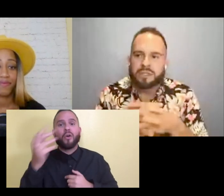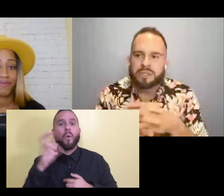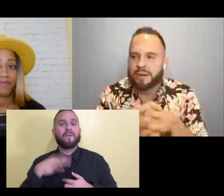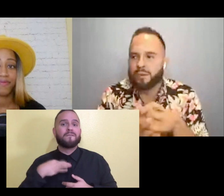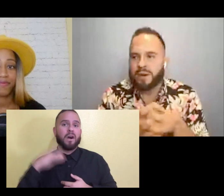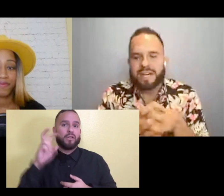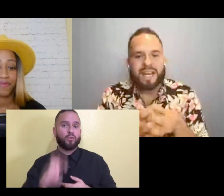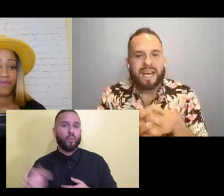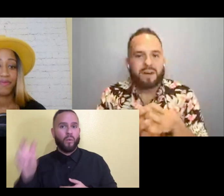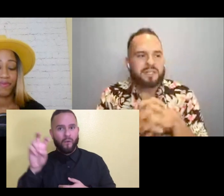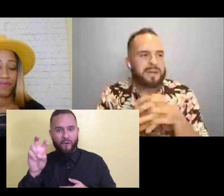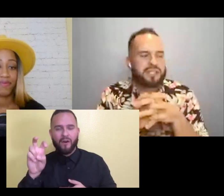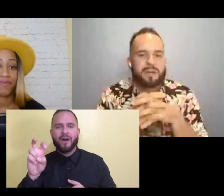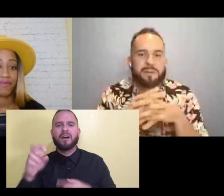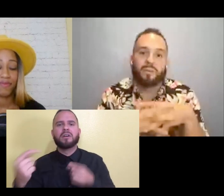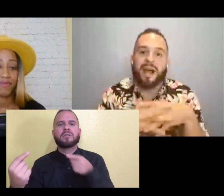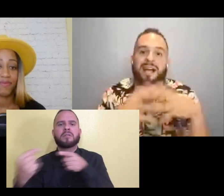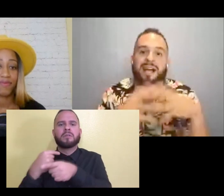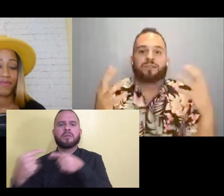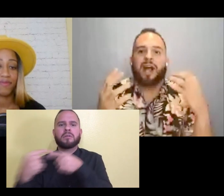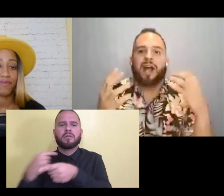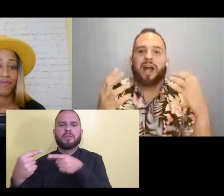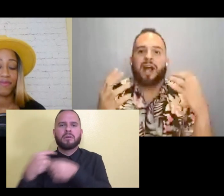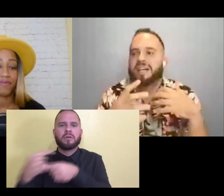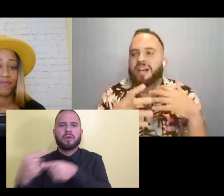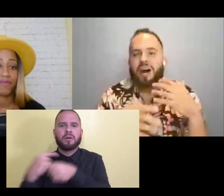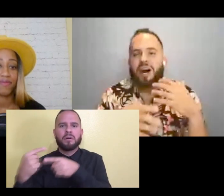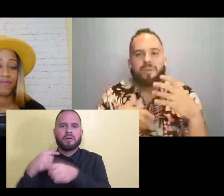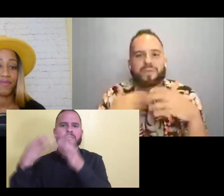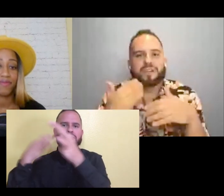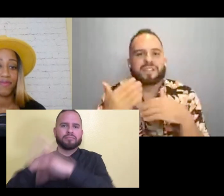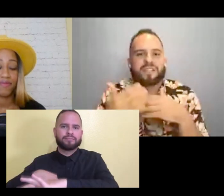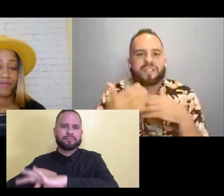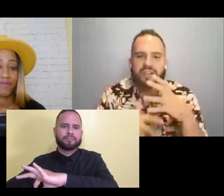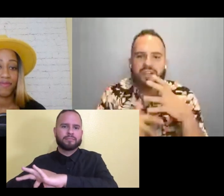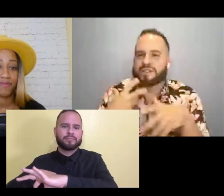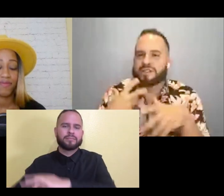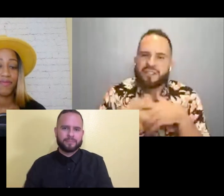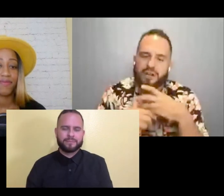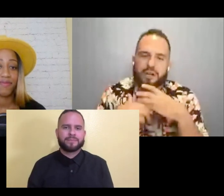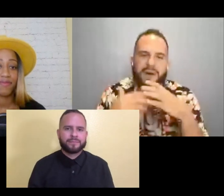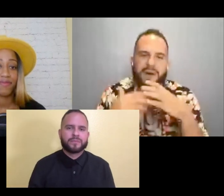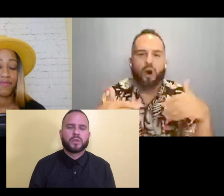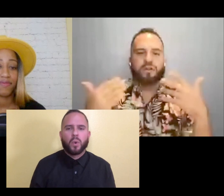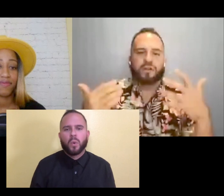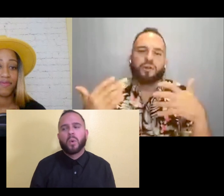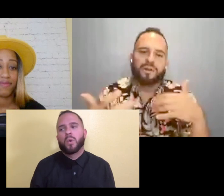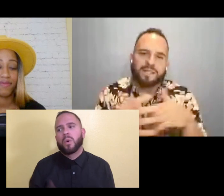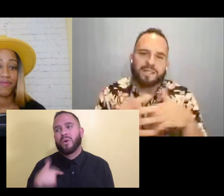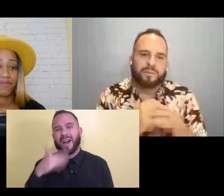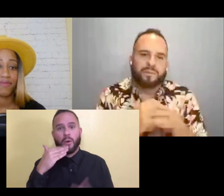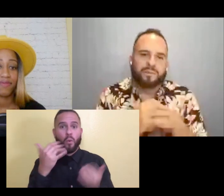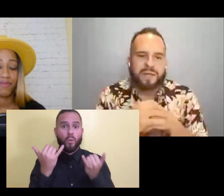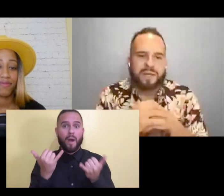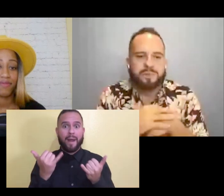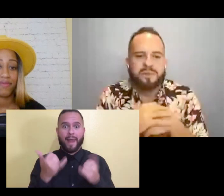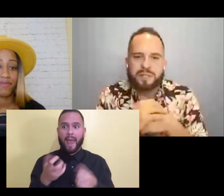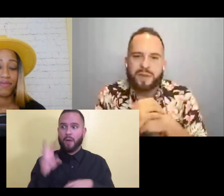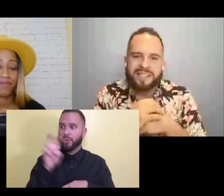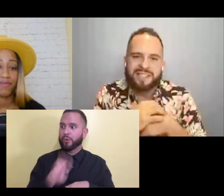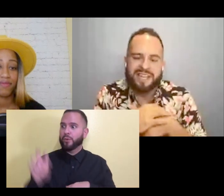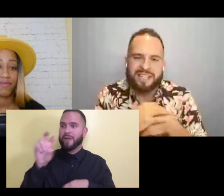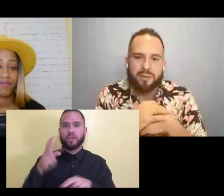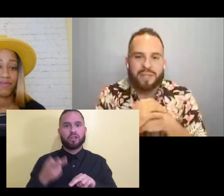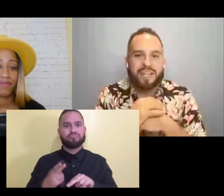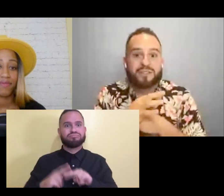Which I know right now, and especially with the rise of travel, there's a concern about over tourism. And in some of these